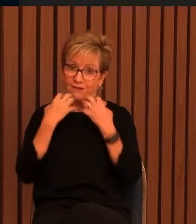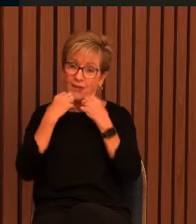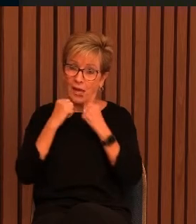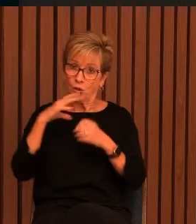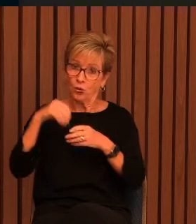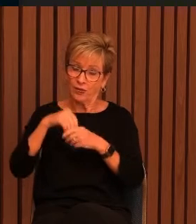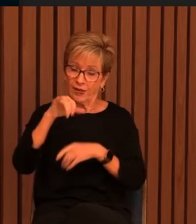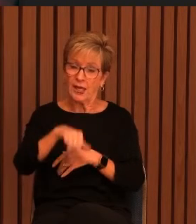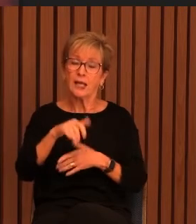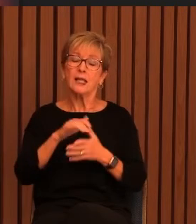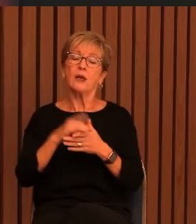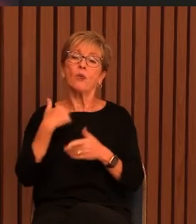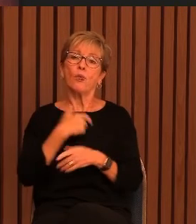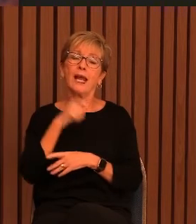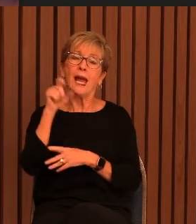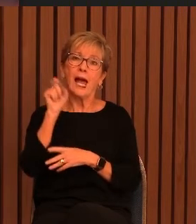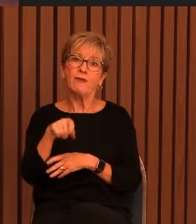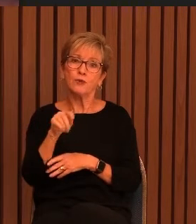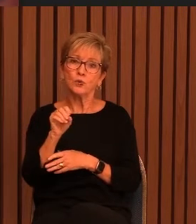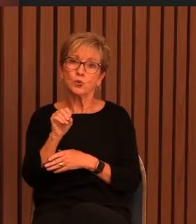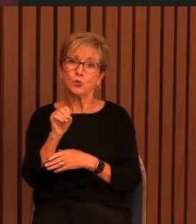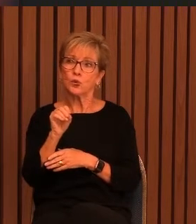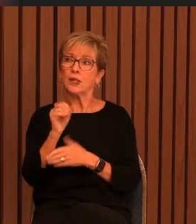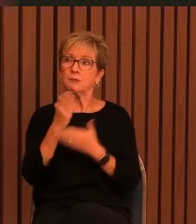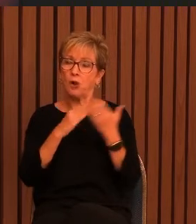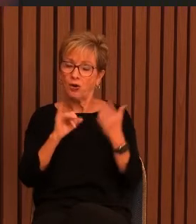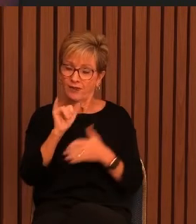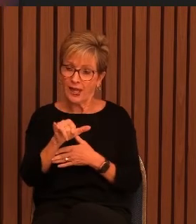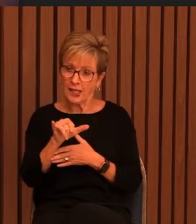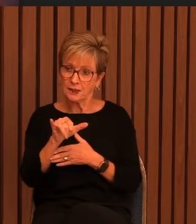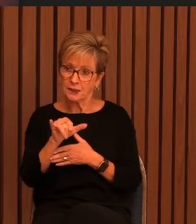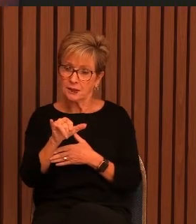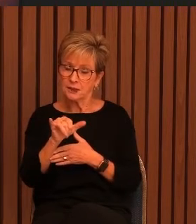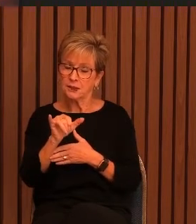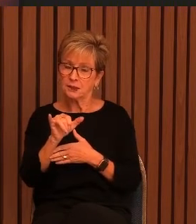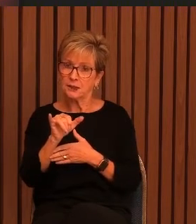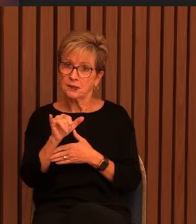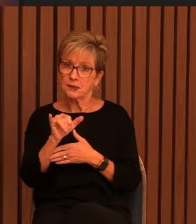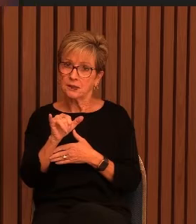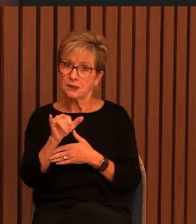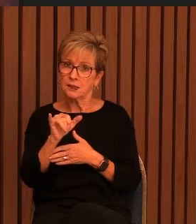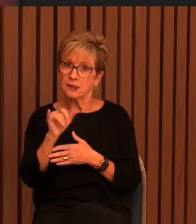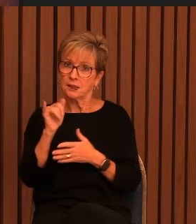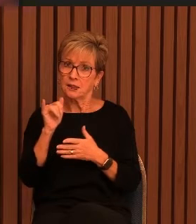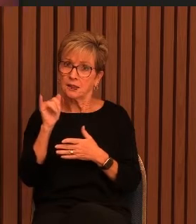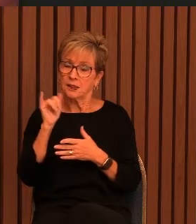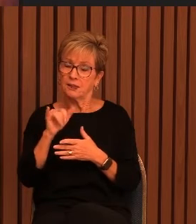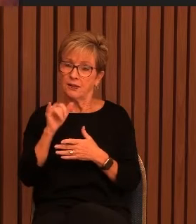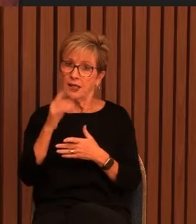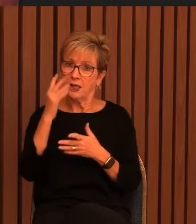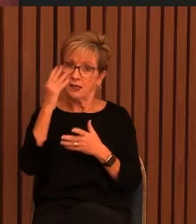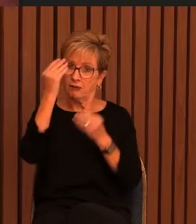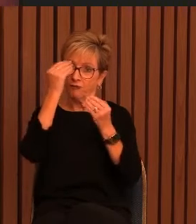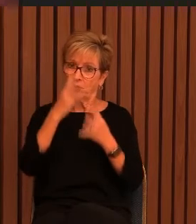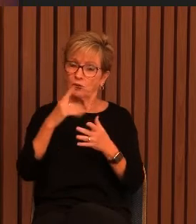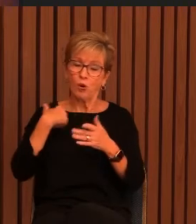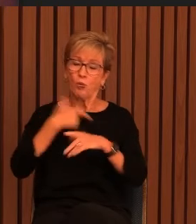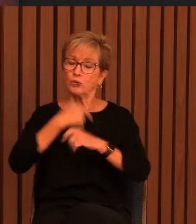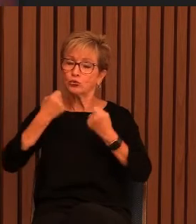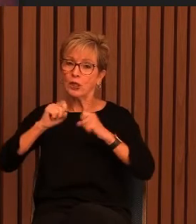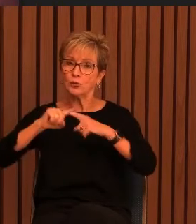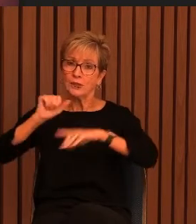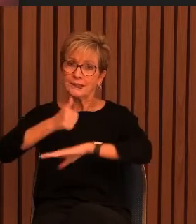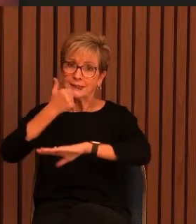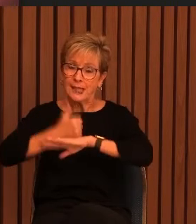And we have to, as part of that, I think, transmit the notion that what we're establishing is a signal and